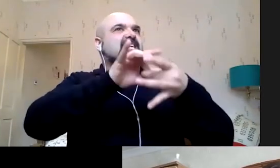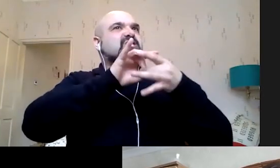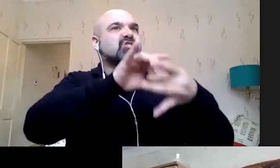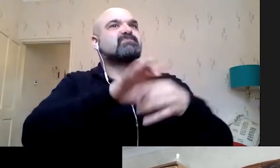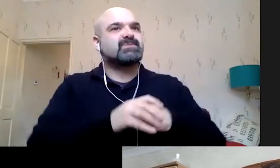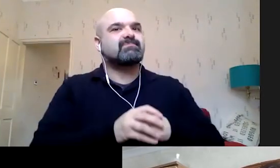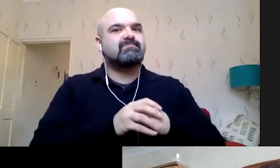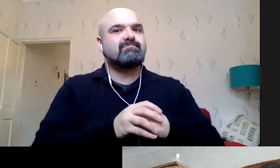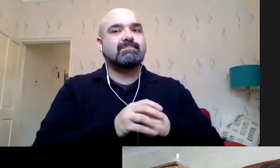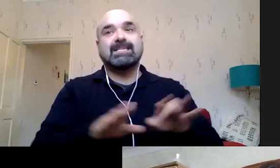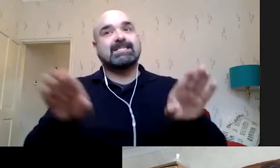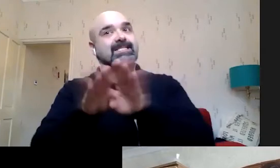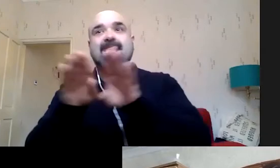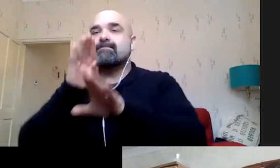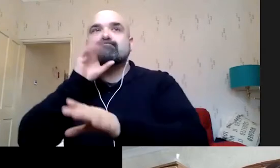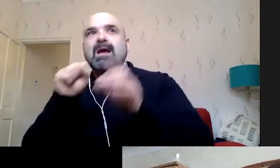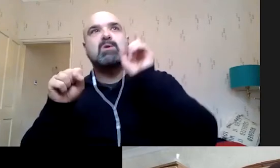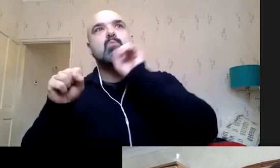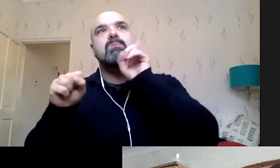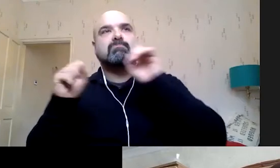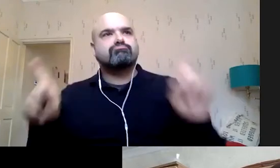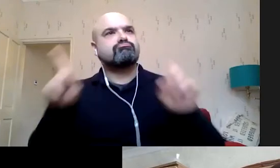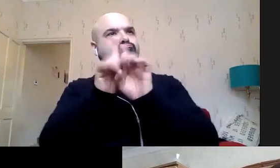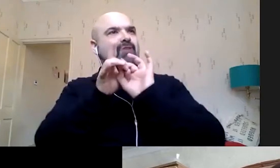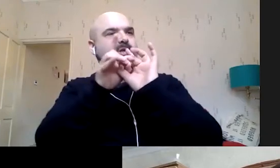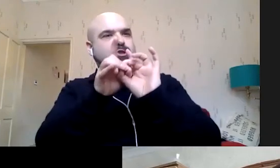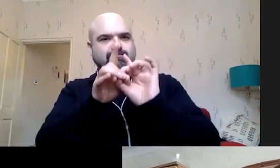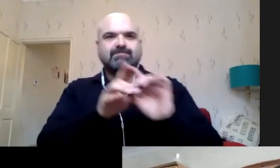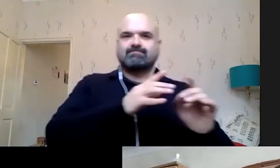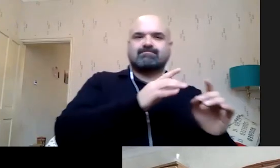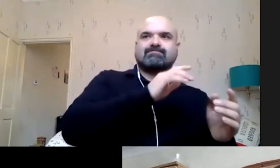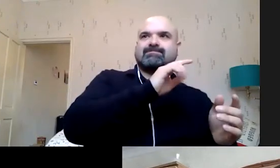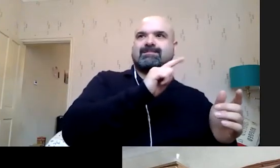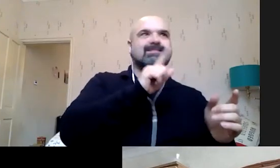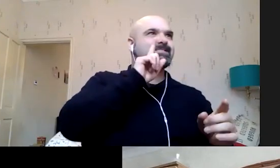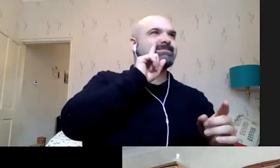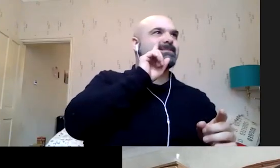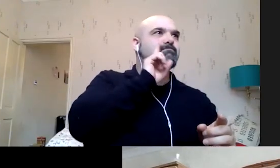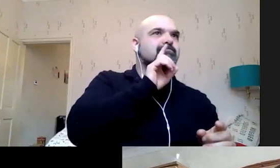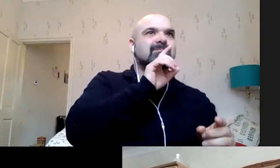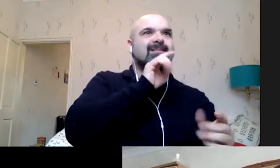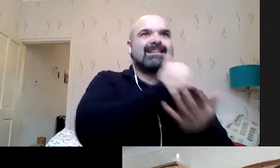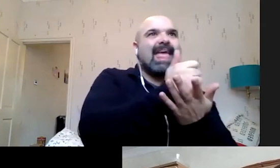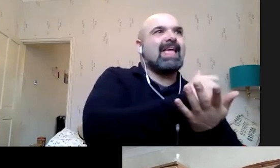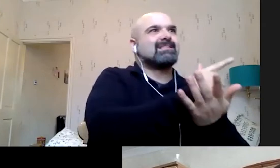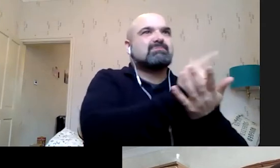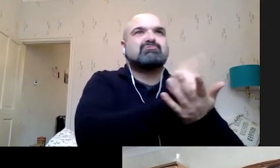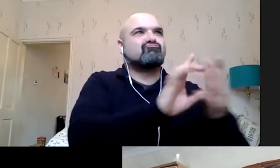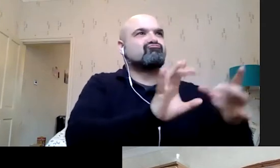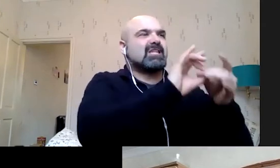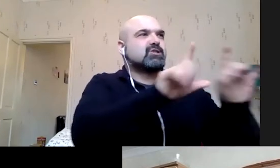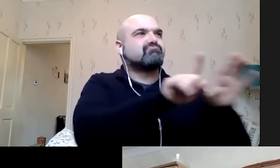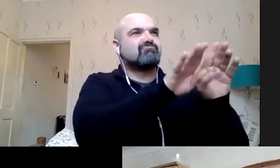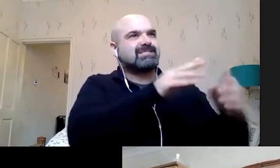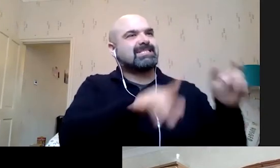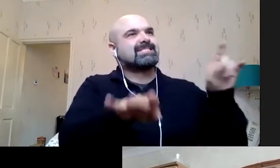as heterosexual relationships. Yeah, that is, hearing that, that teachers would say things like that, that's awful,